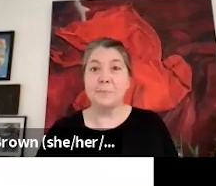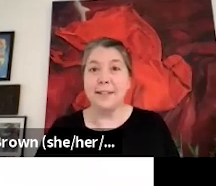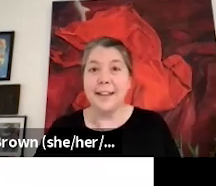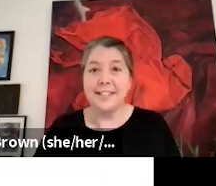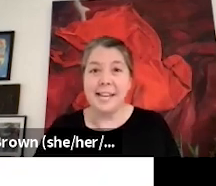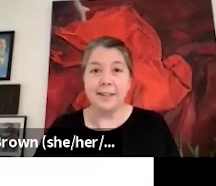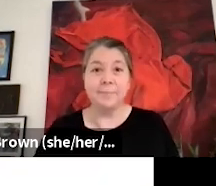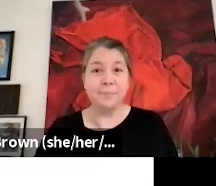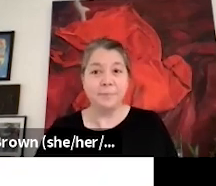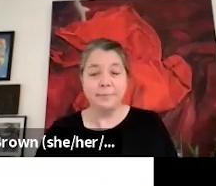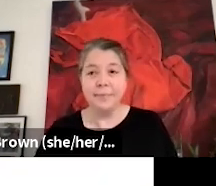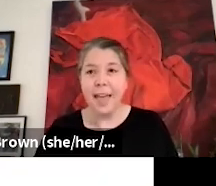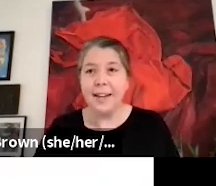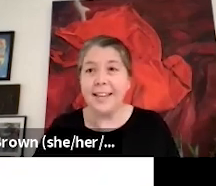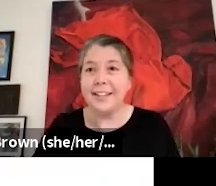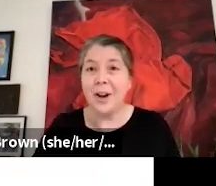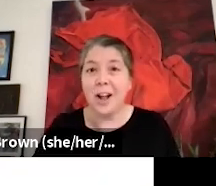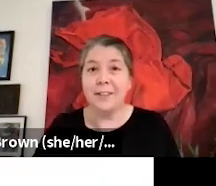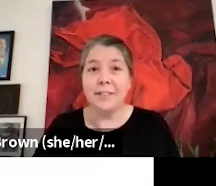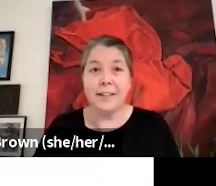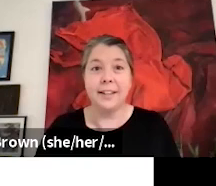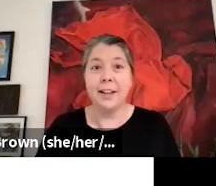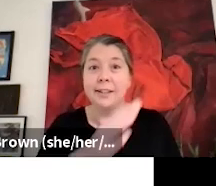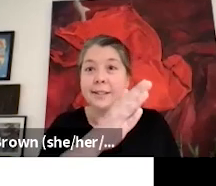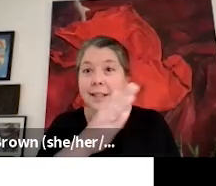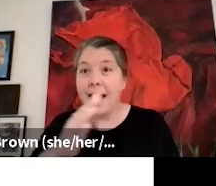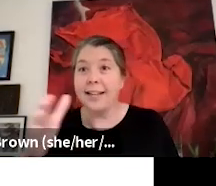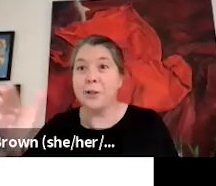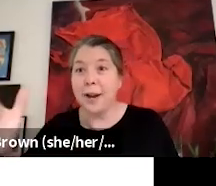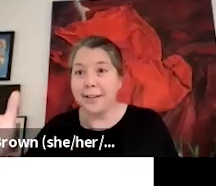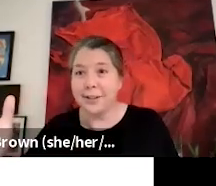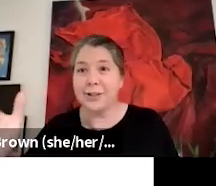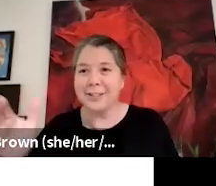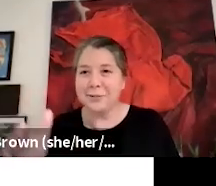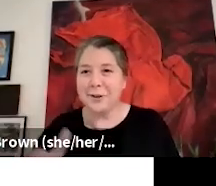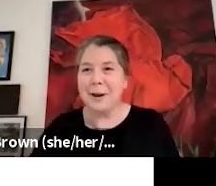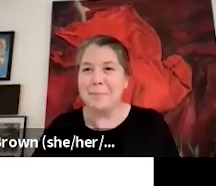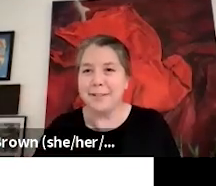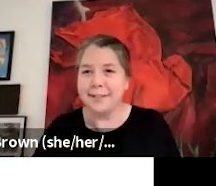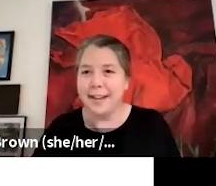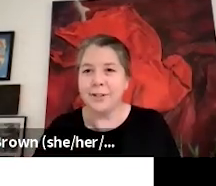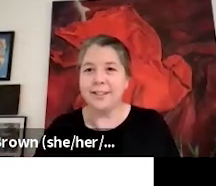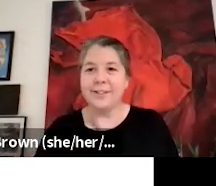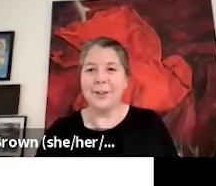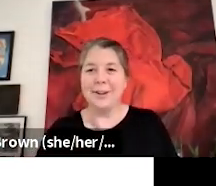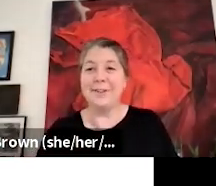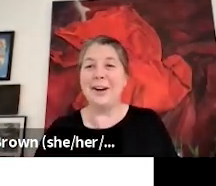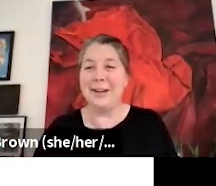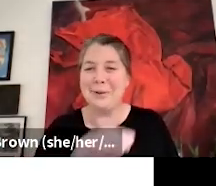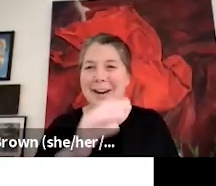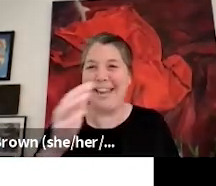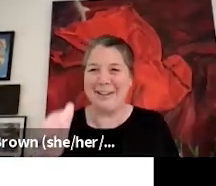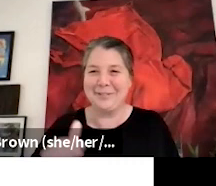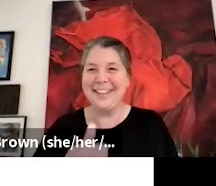This is my son, Tian, and he did all of the slide transitions for my presentation. So they're